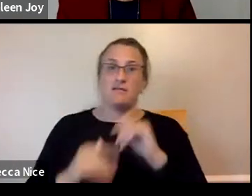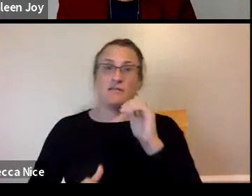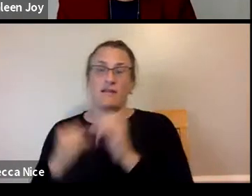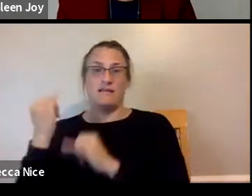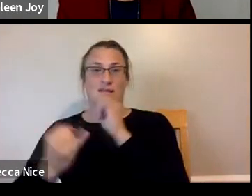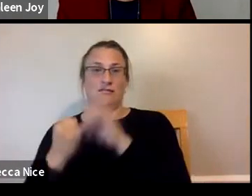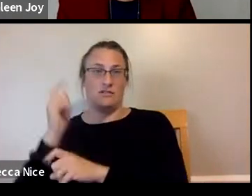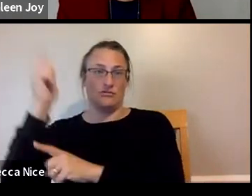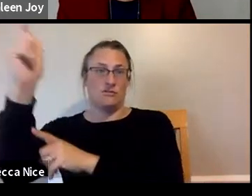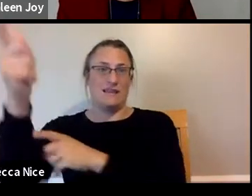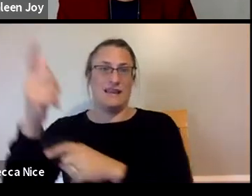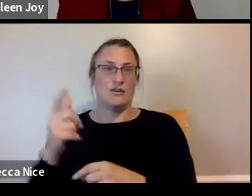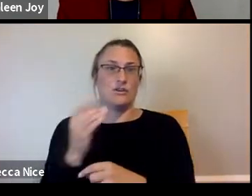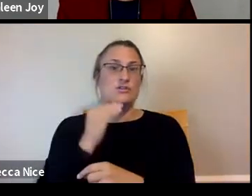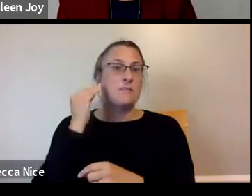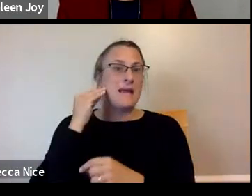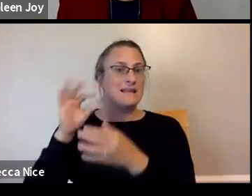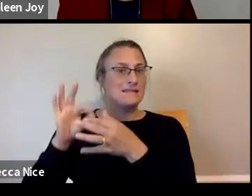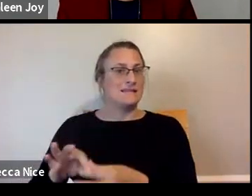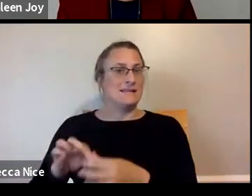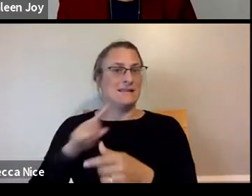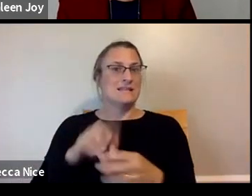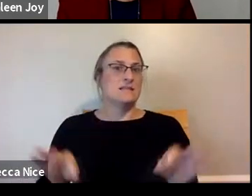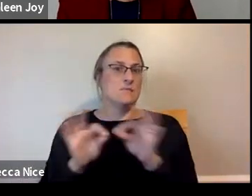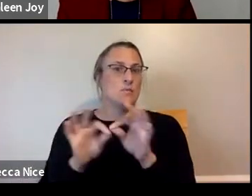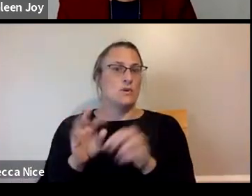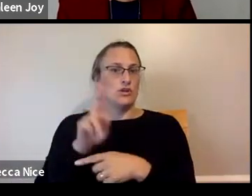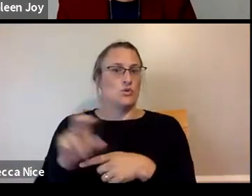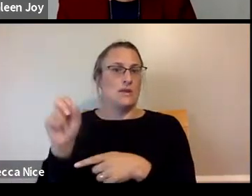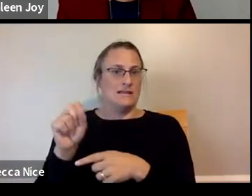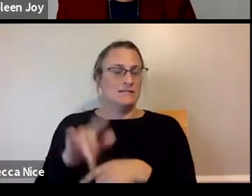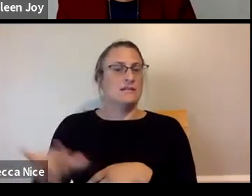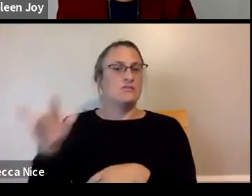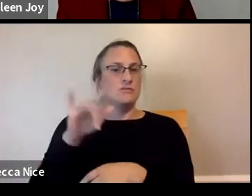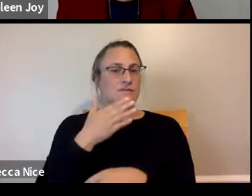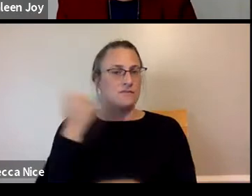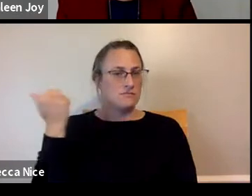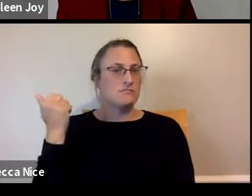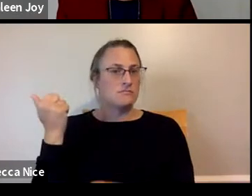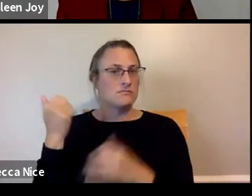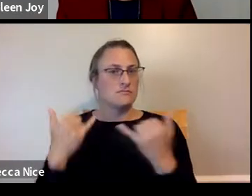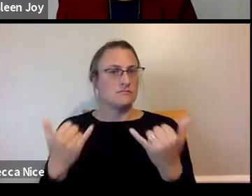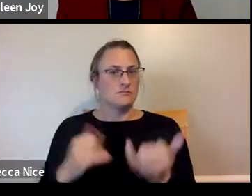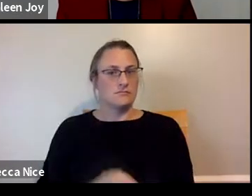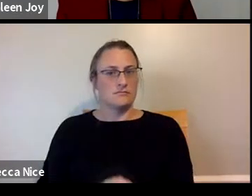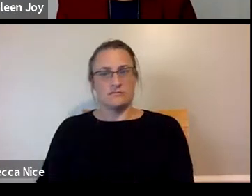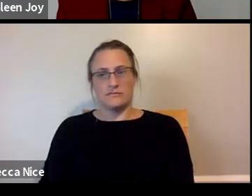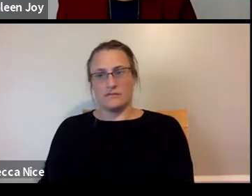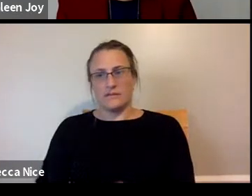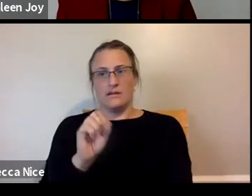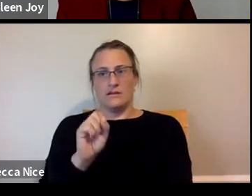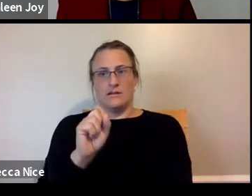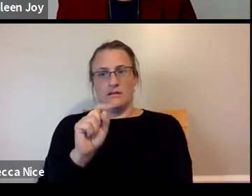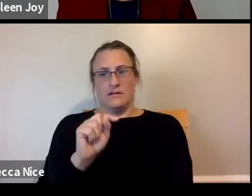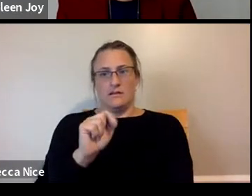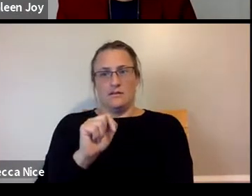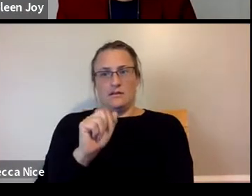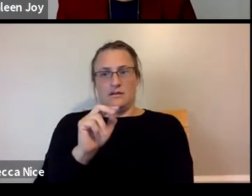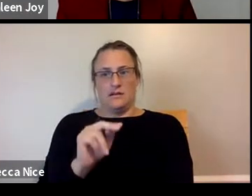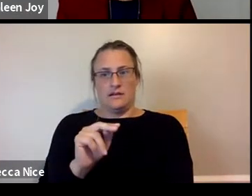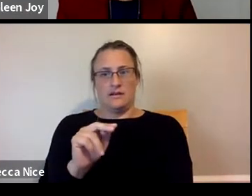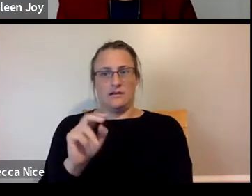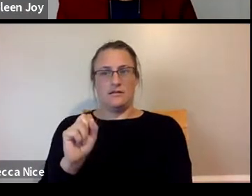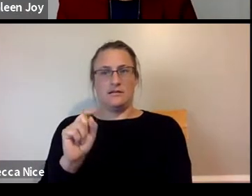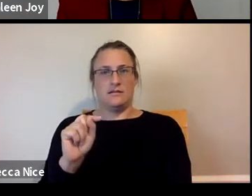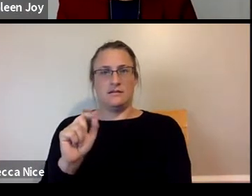coming years. Thank you very much. Thank you, Mitchell. Stan Stade, are you here?